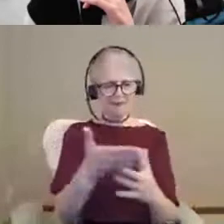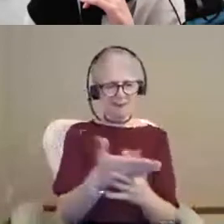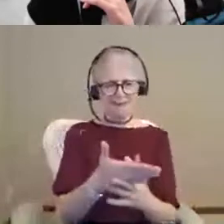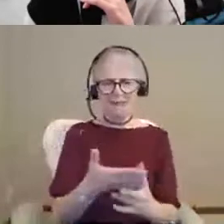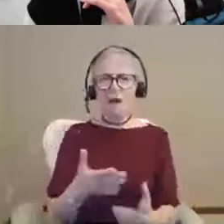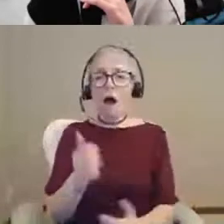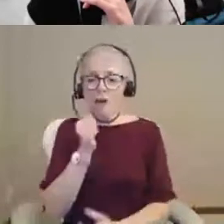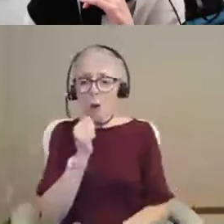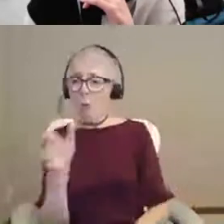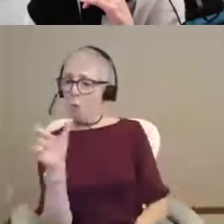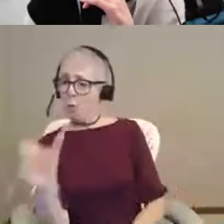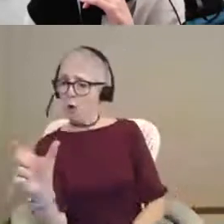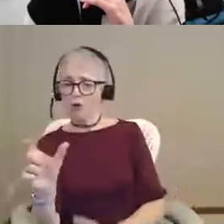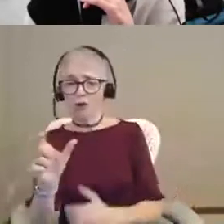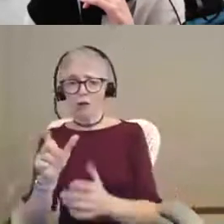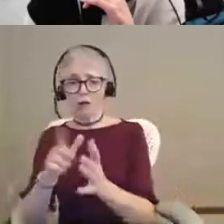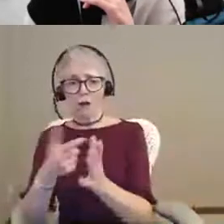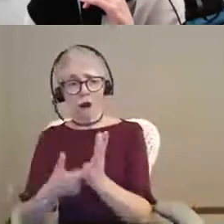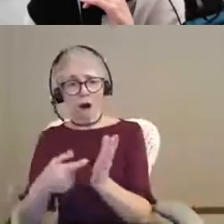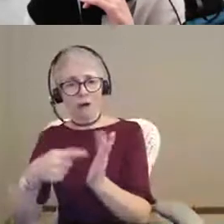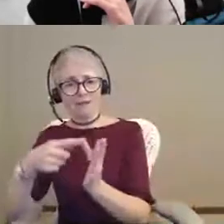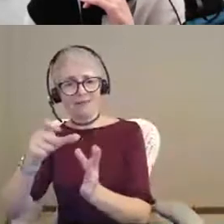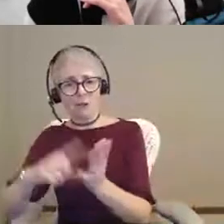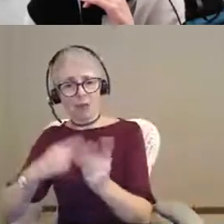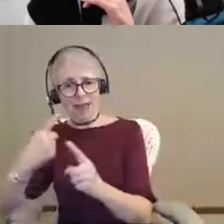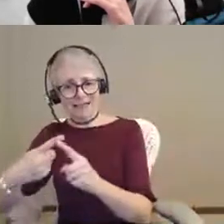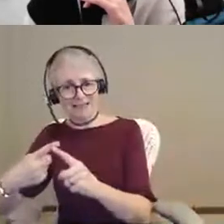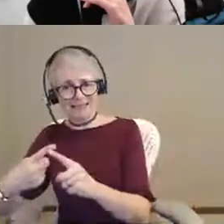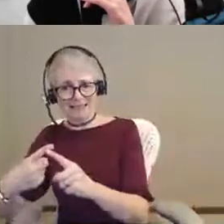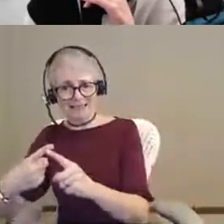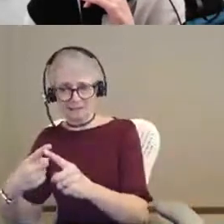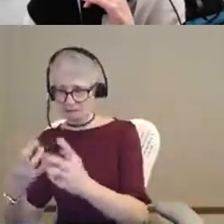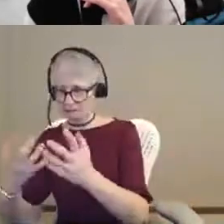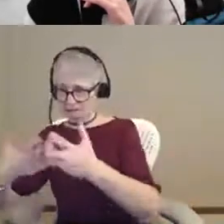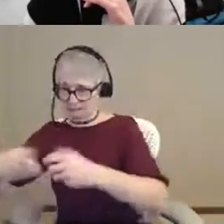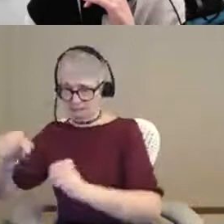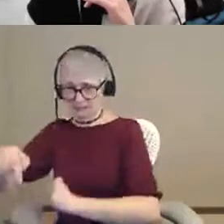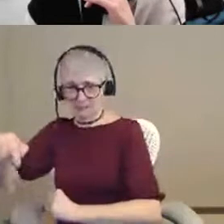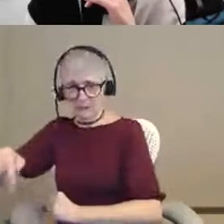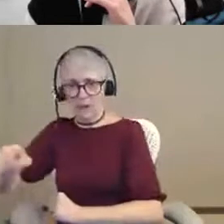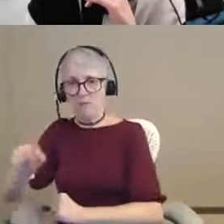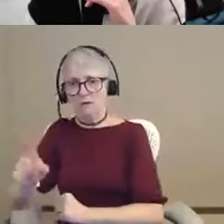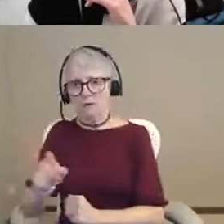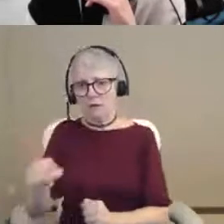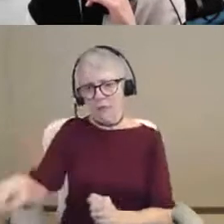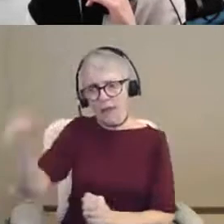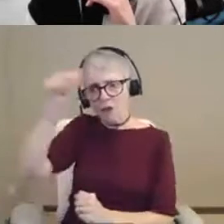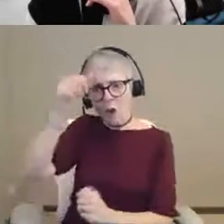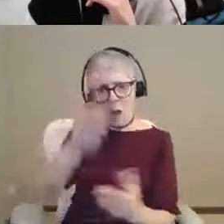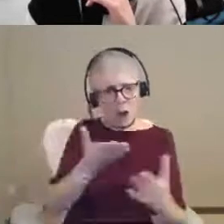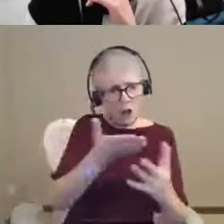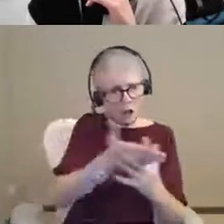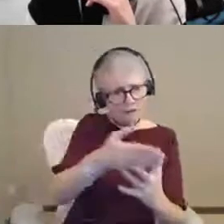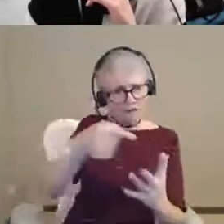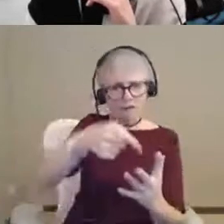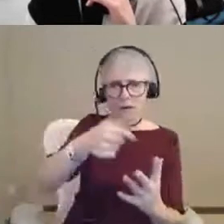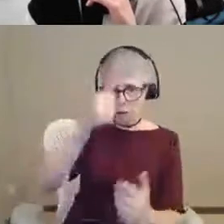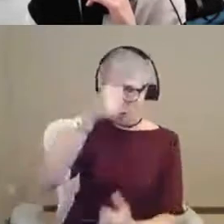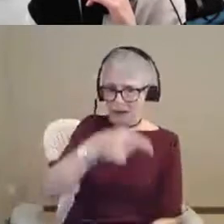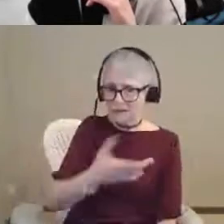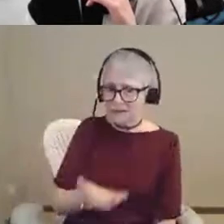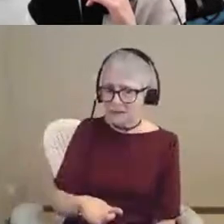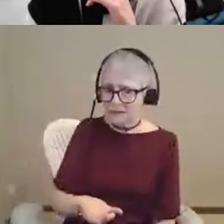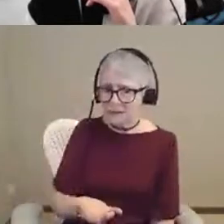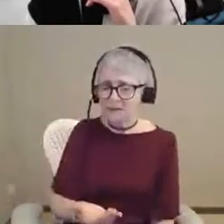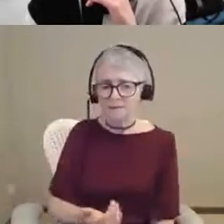or responsive or gamification. That's the world I want to live in. I just add, I kind of had